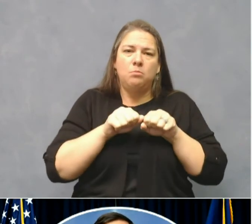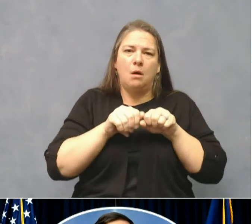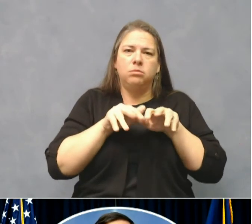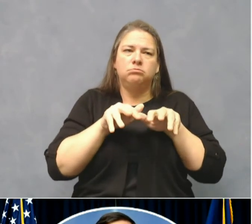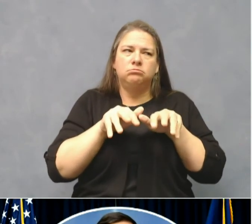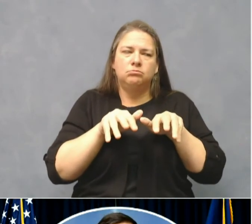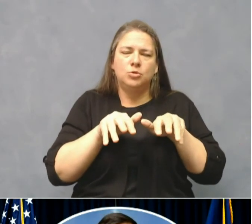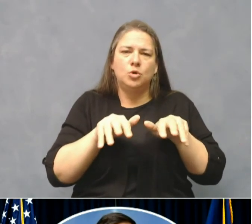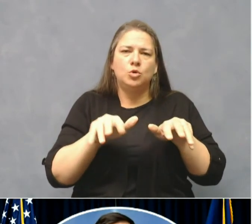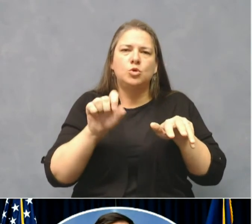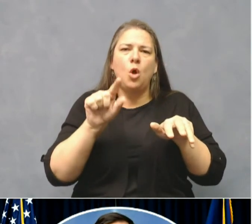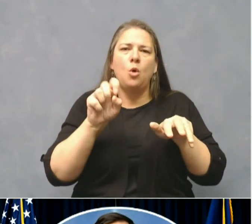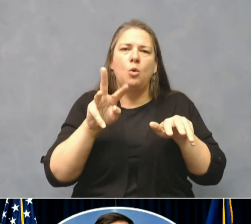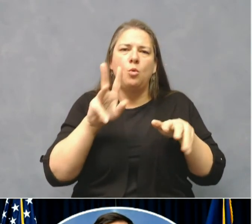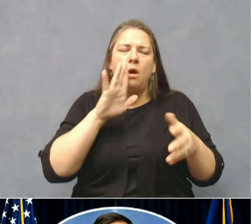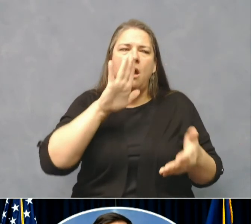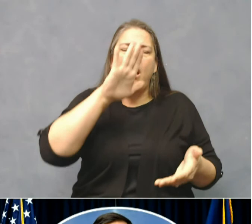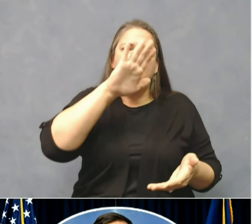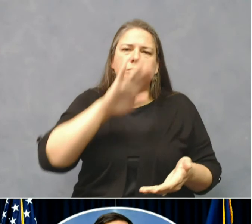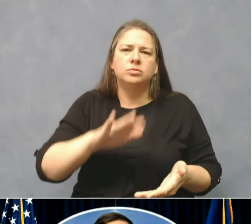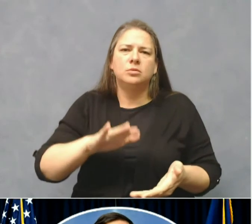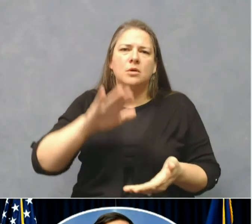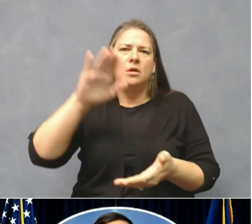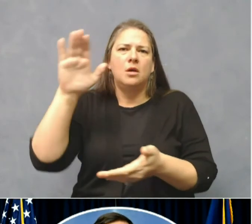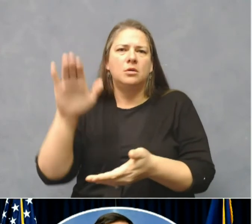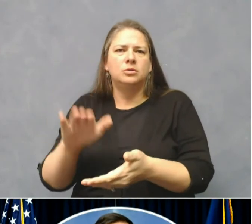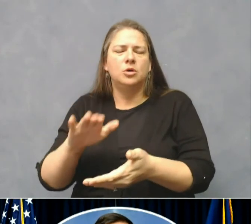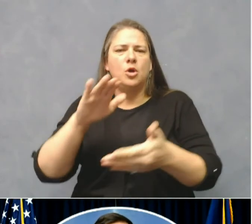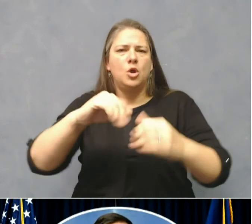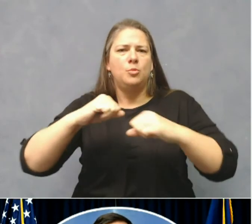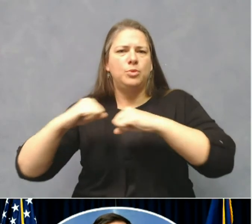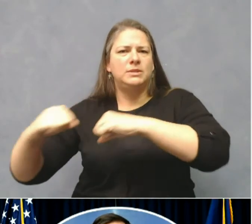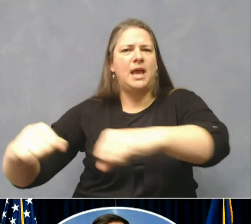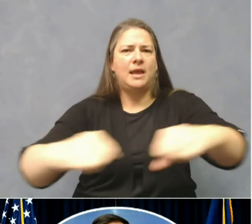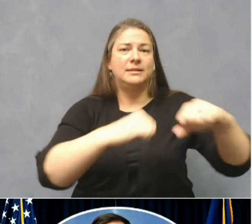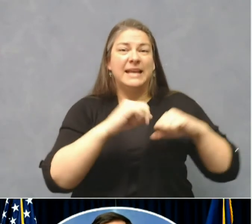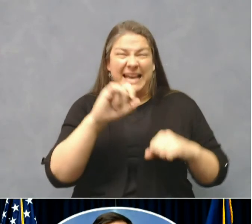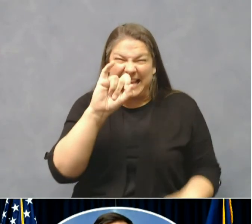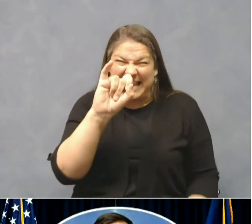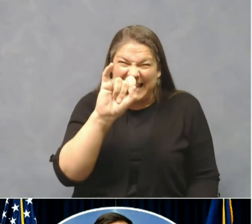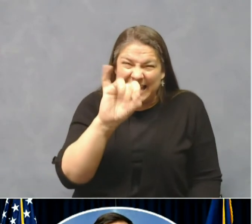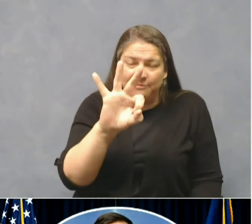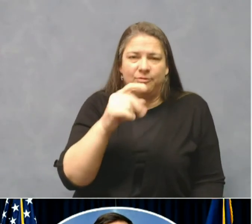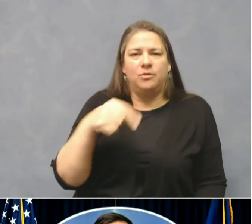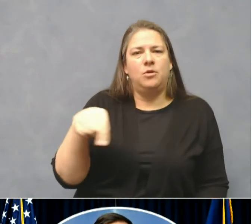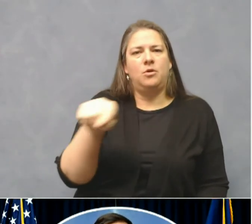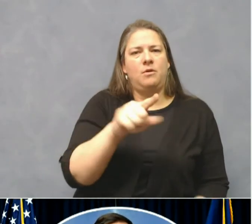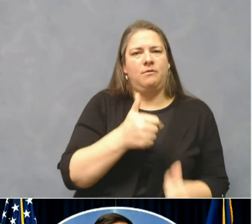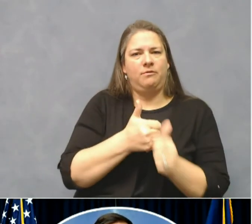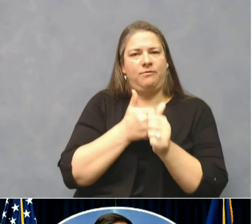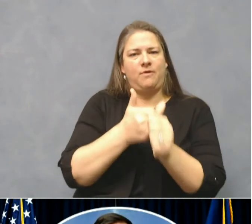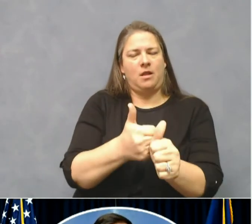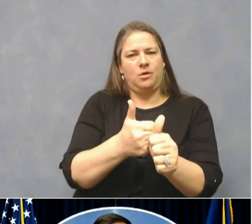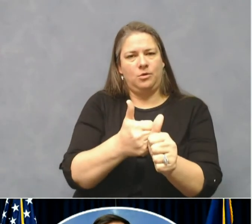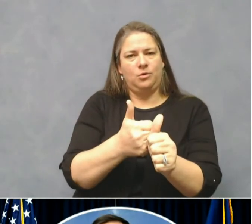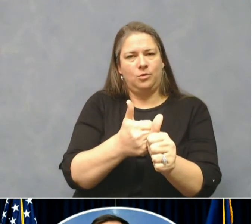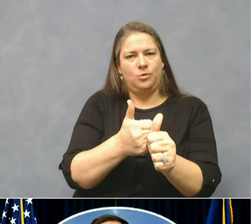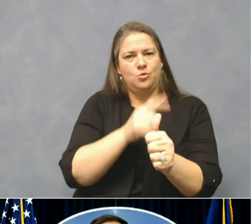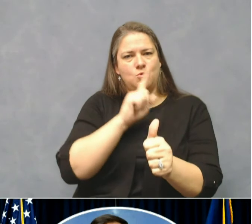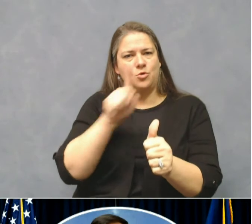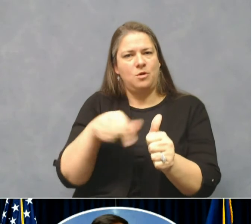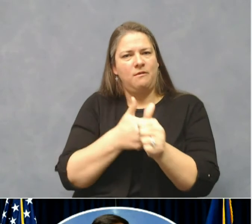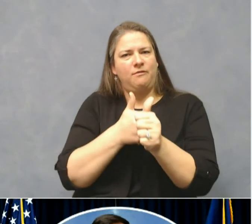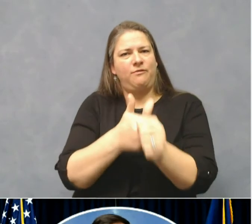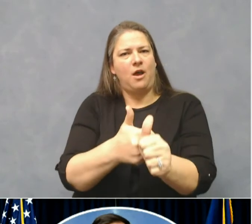more people if compliance is high, if people buy in and do their part. So here we